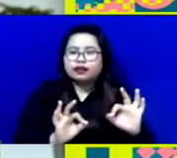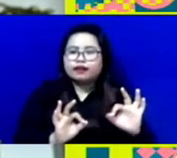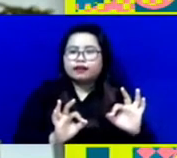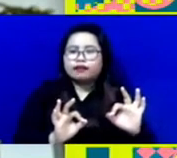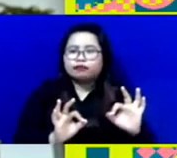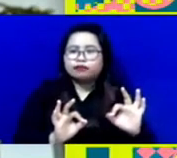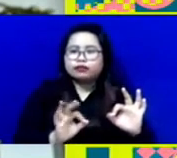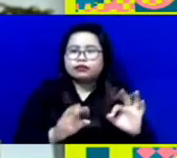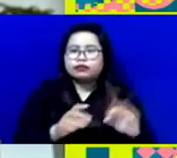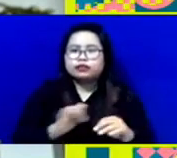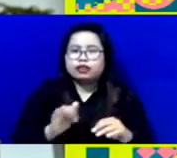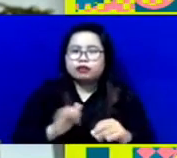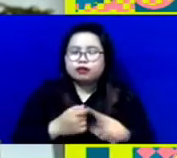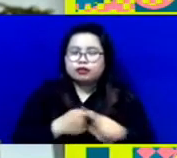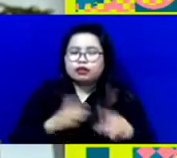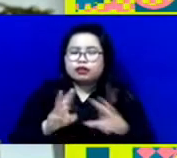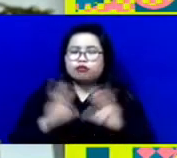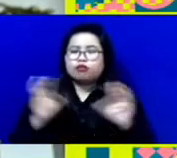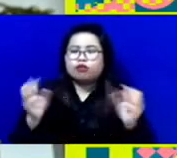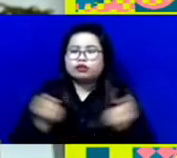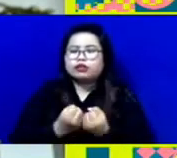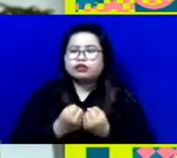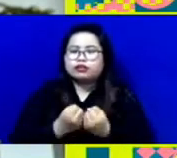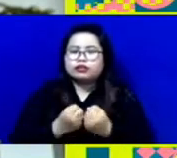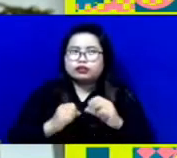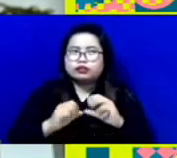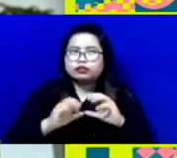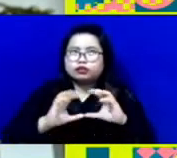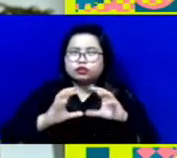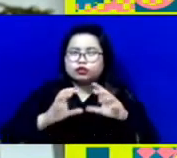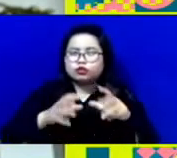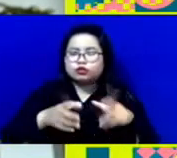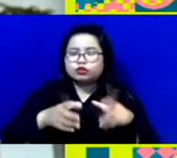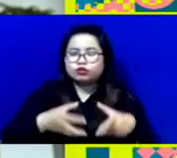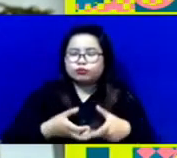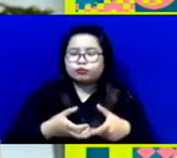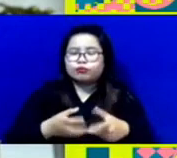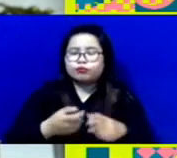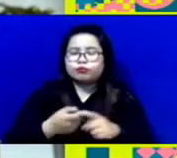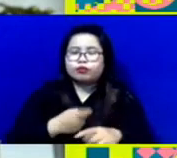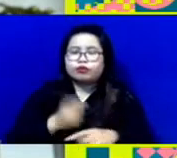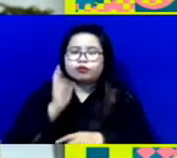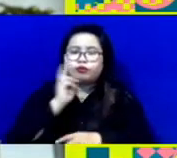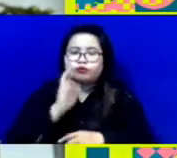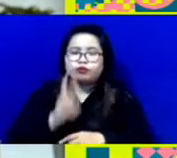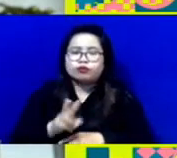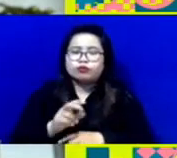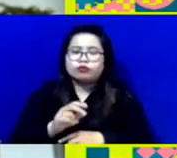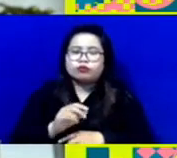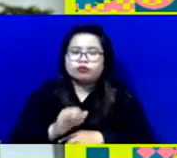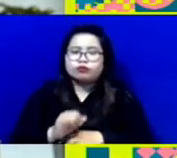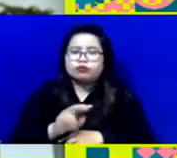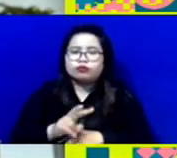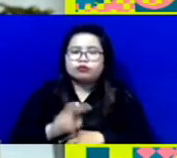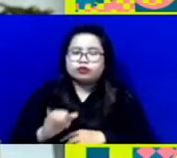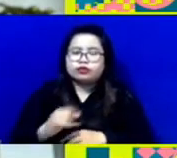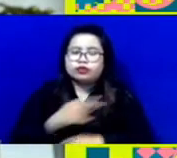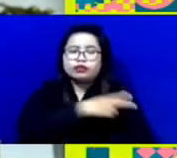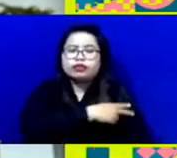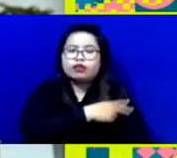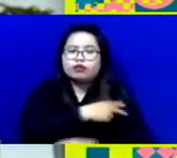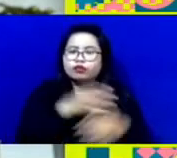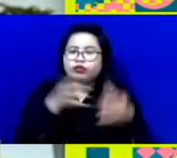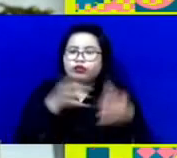2022. Yang kami hormati Ibu Dr. Vivi Yulaswati, Special Staff to the National Development Planning Ministry and Head of Indonesia